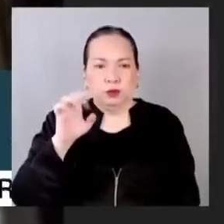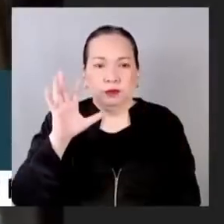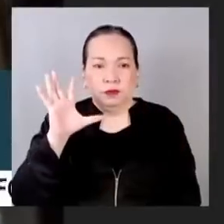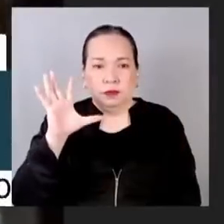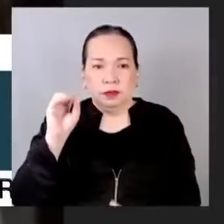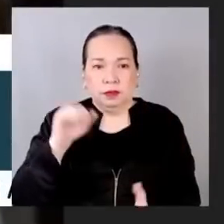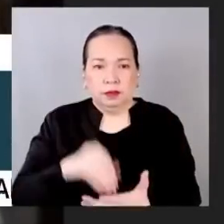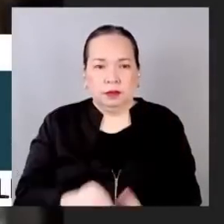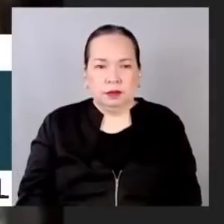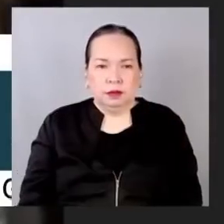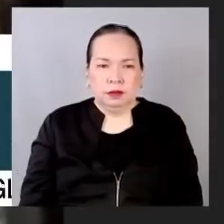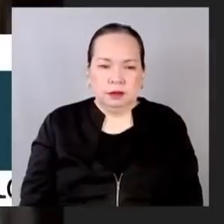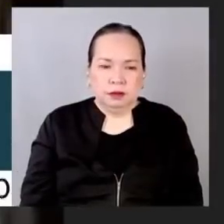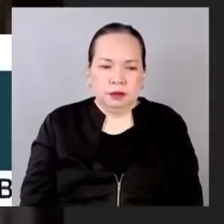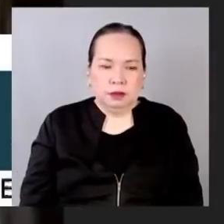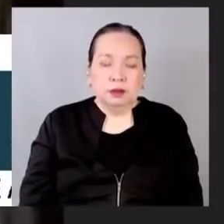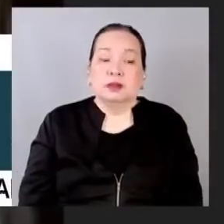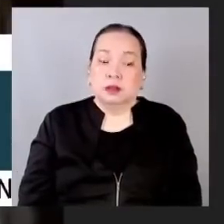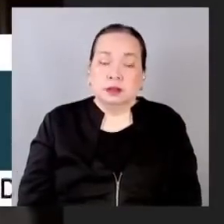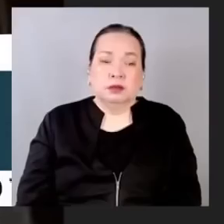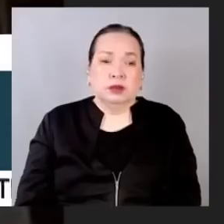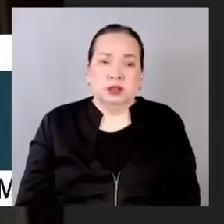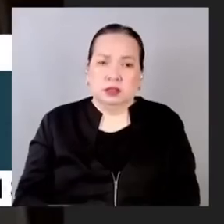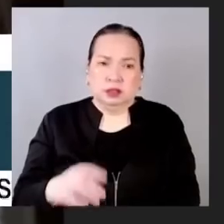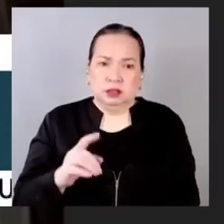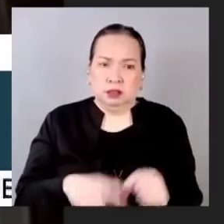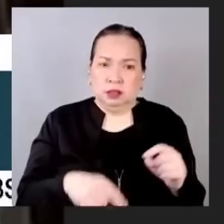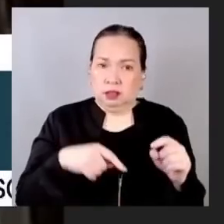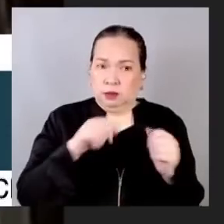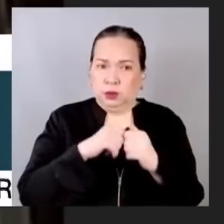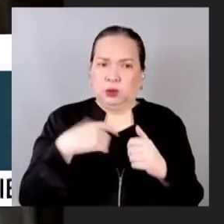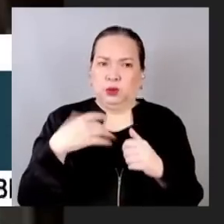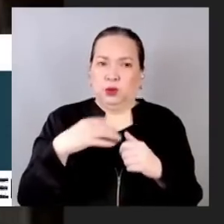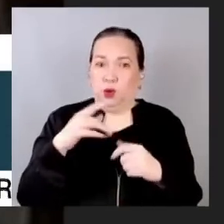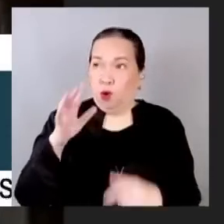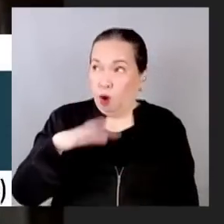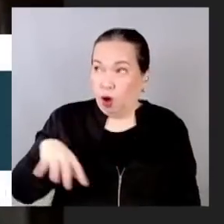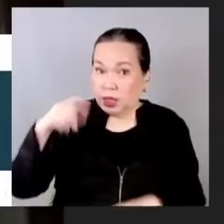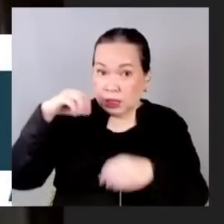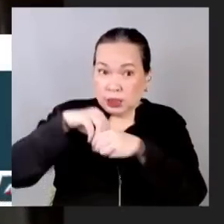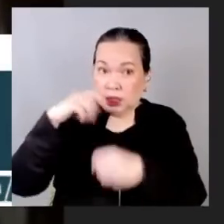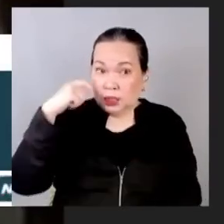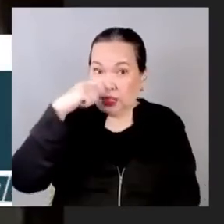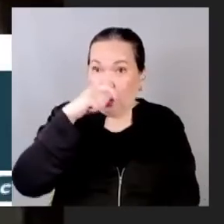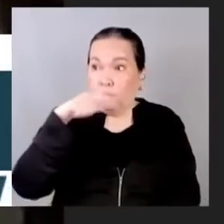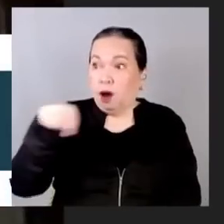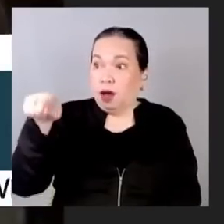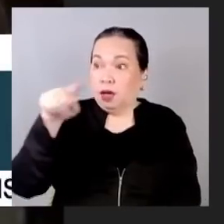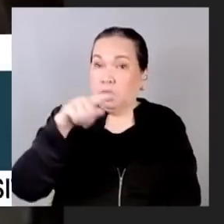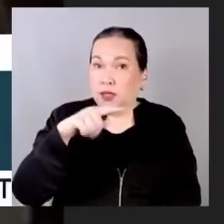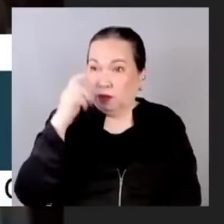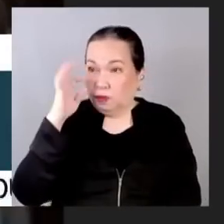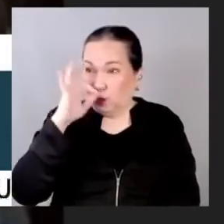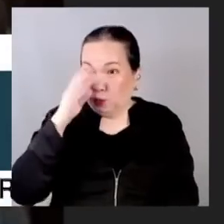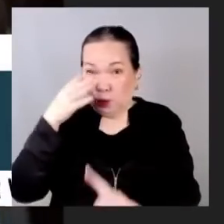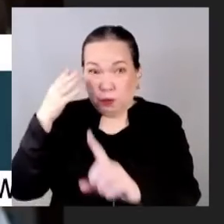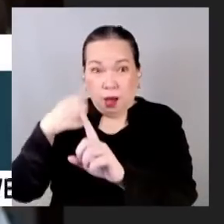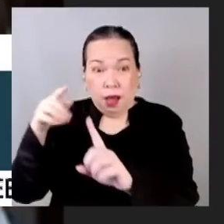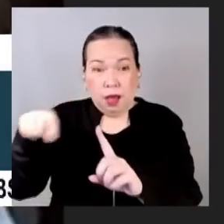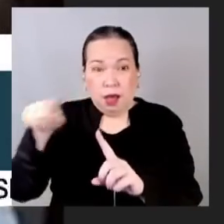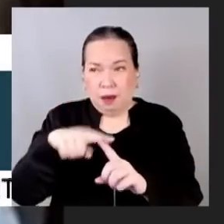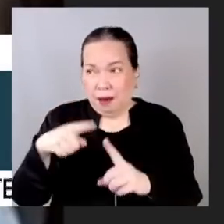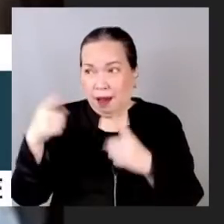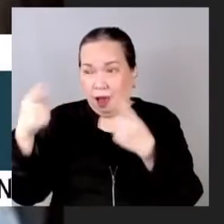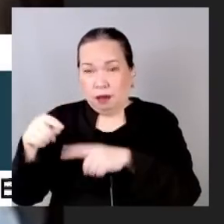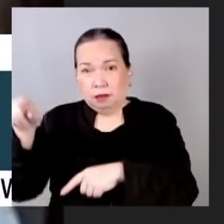Too far from reality. You cannot single out the Filipinos because there's an EDCA agreement between the U.S.